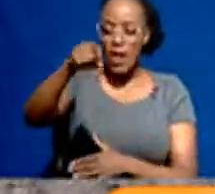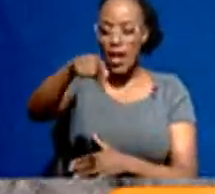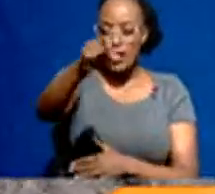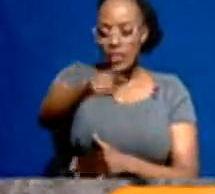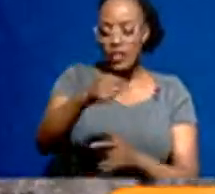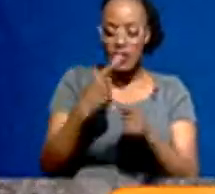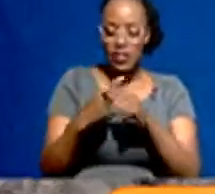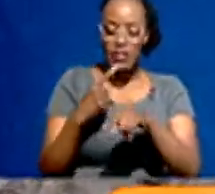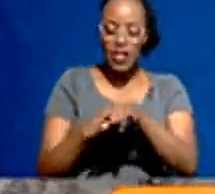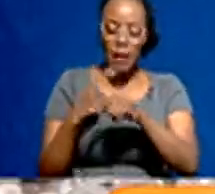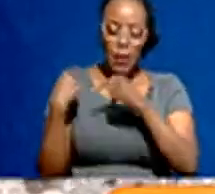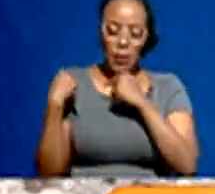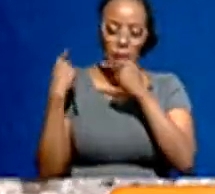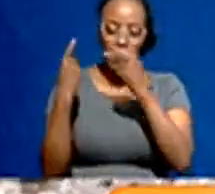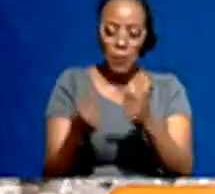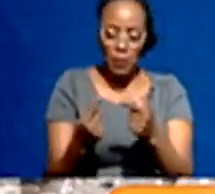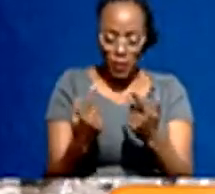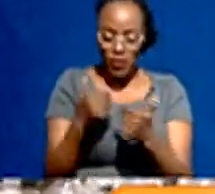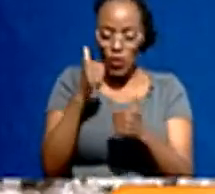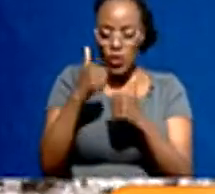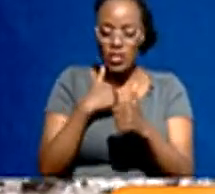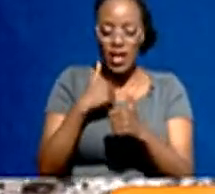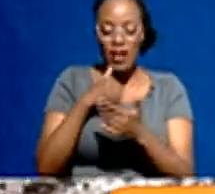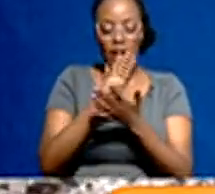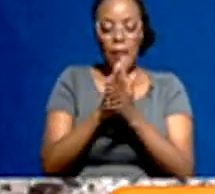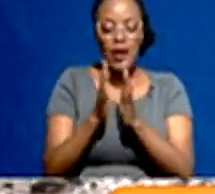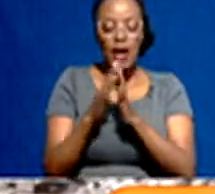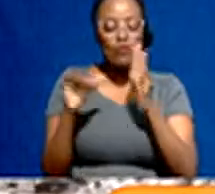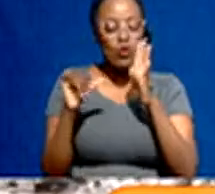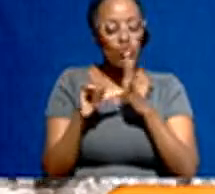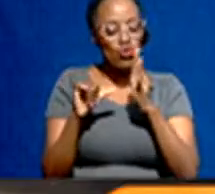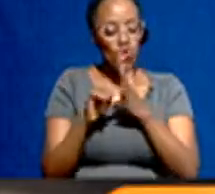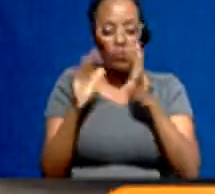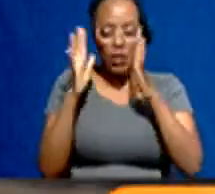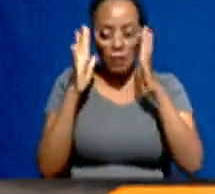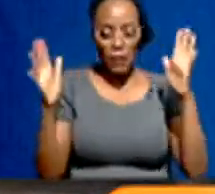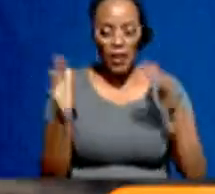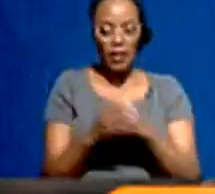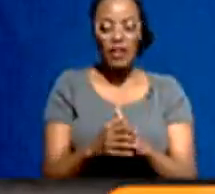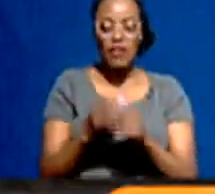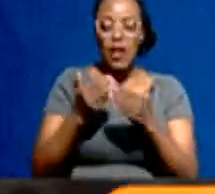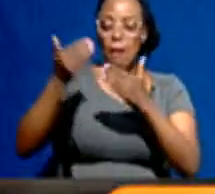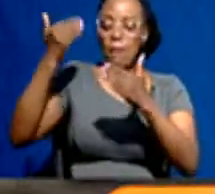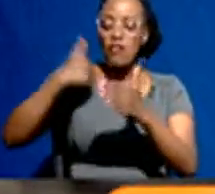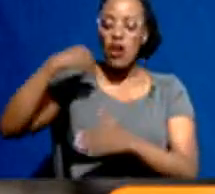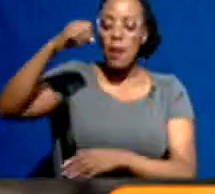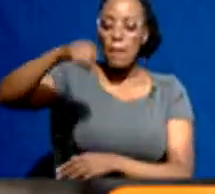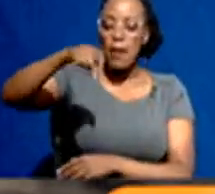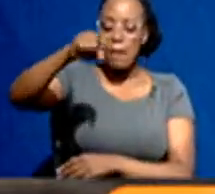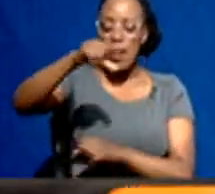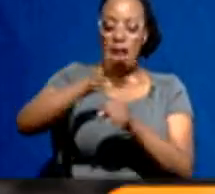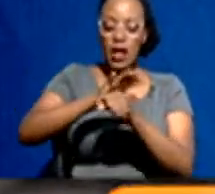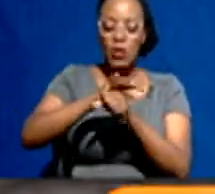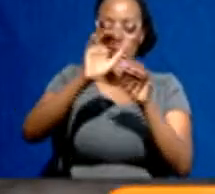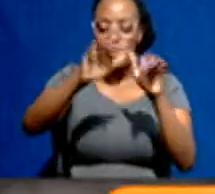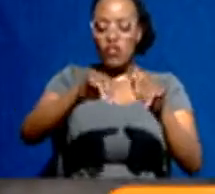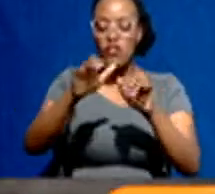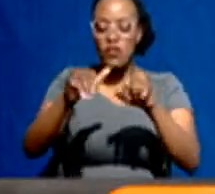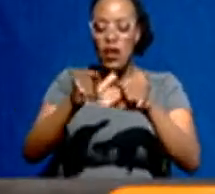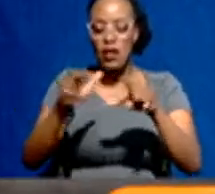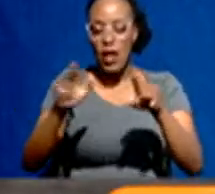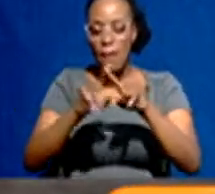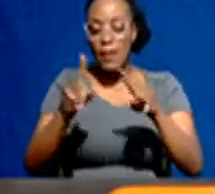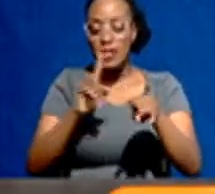Over time, their methods have caused more harm than good. Kunyuma tayari tumpandisha mashamba mingi sana,